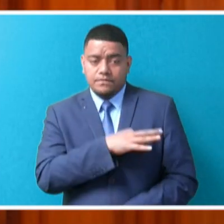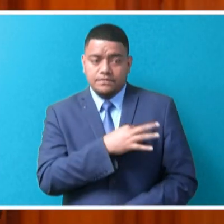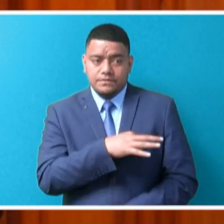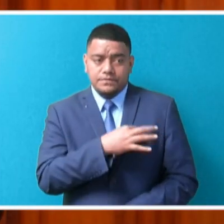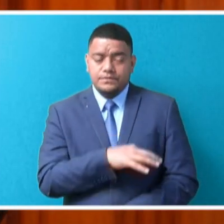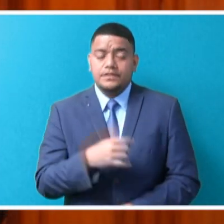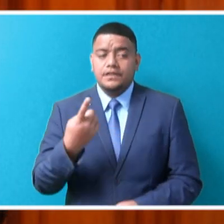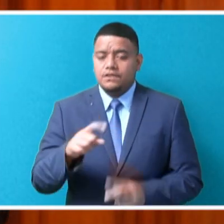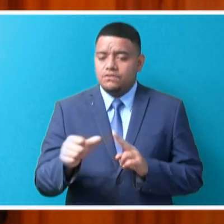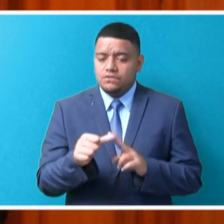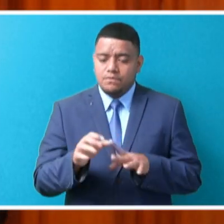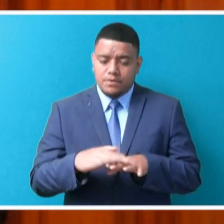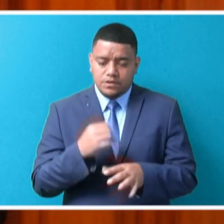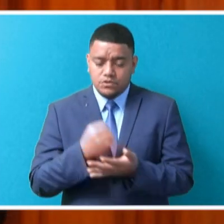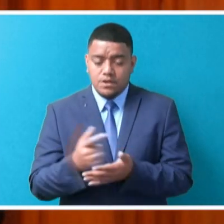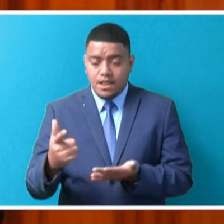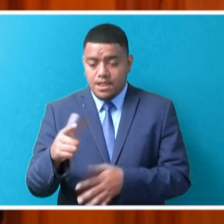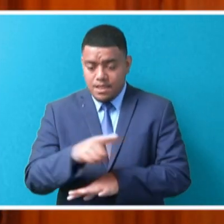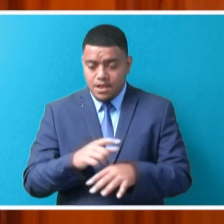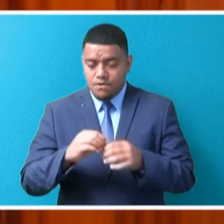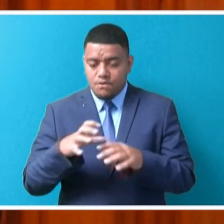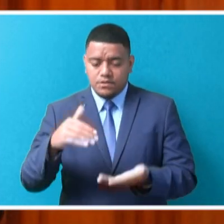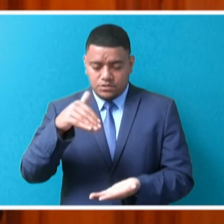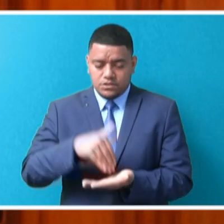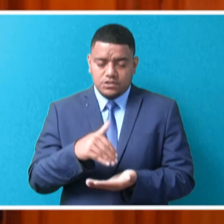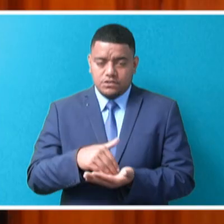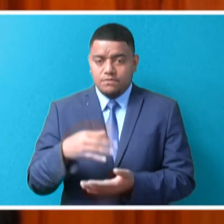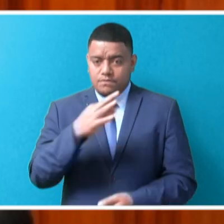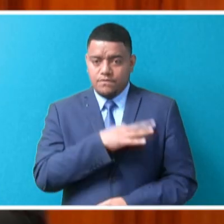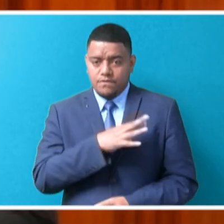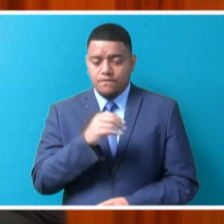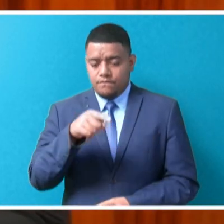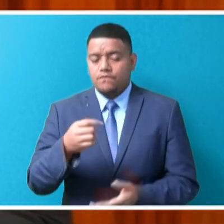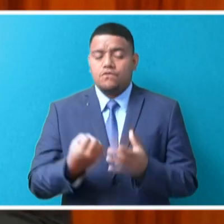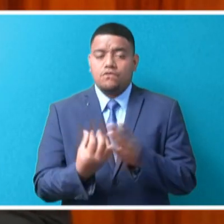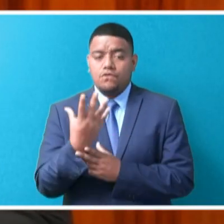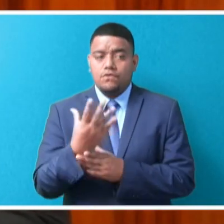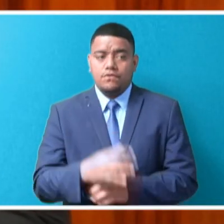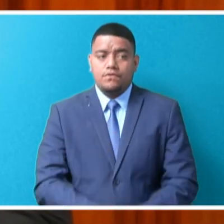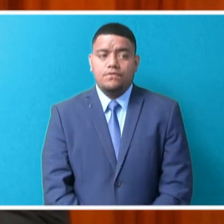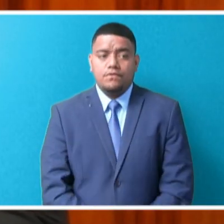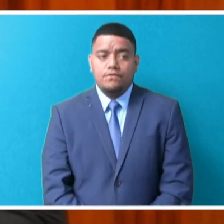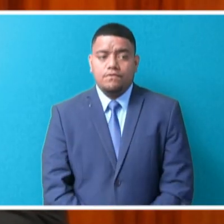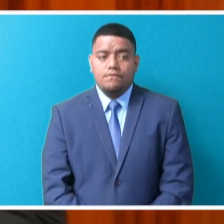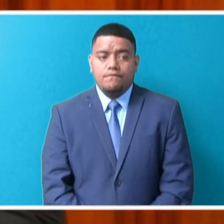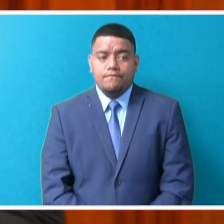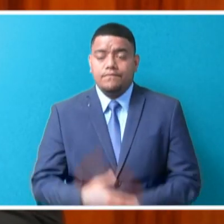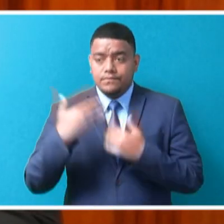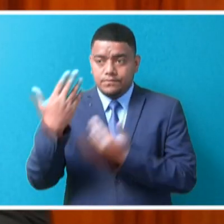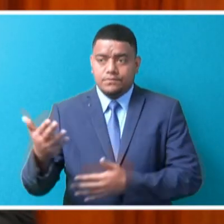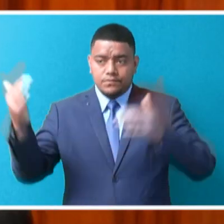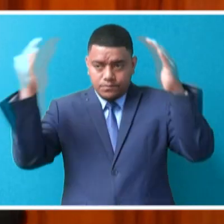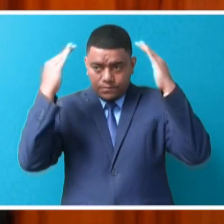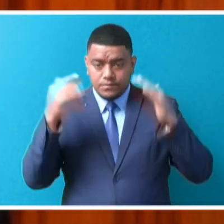sustainability and ensures that landowners remain central beneficiaries of sectorial growth. Honorable Speaker, the